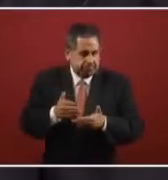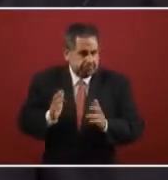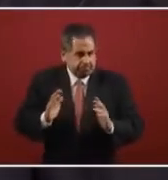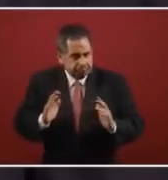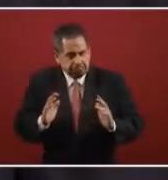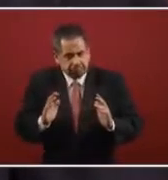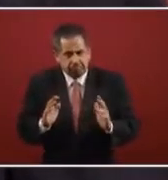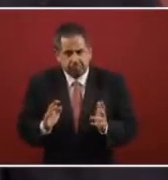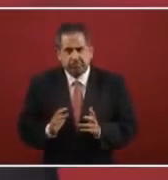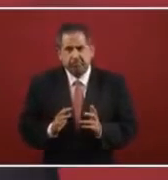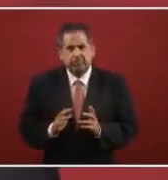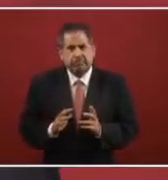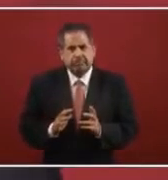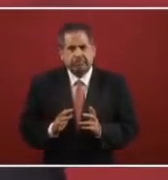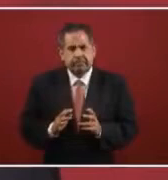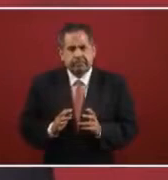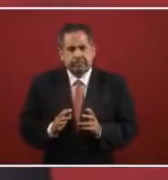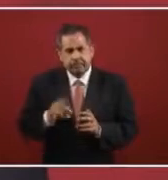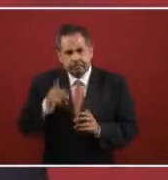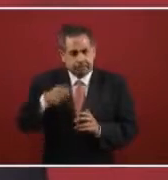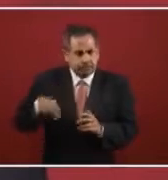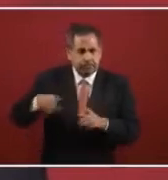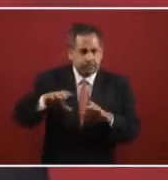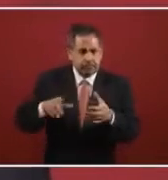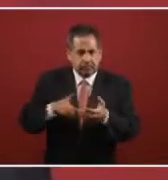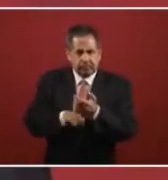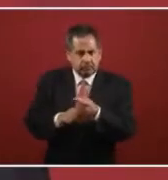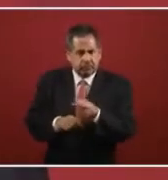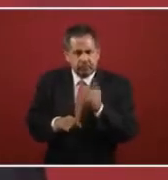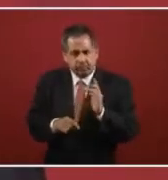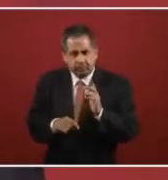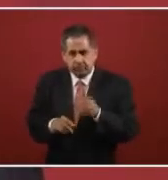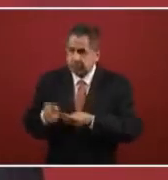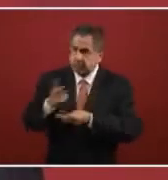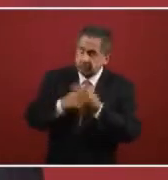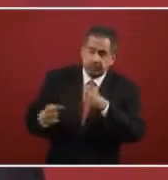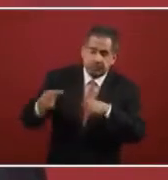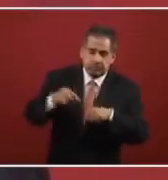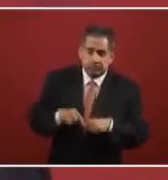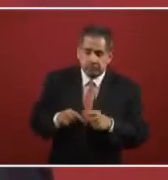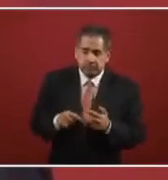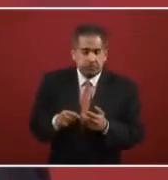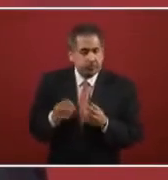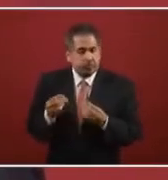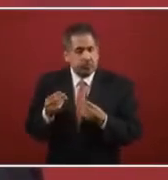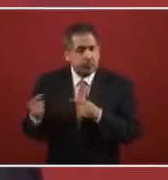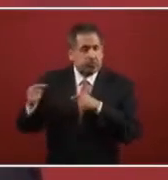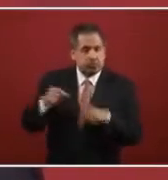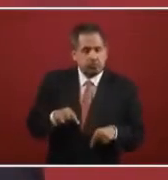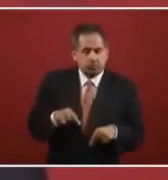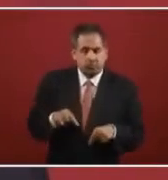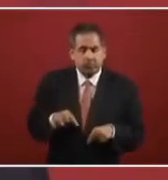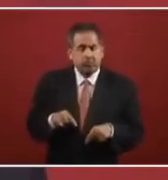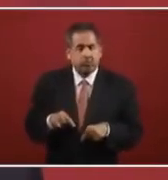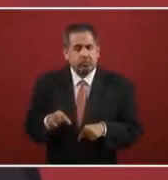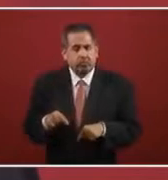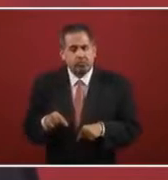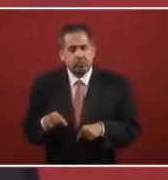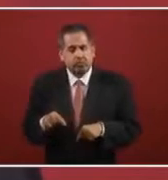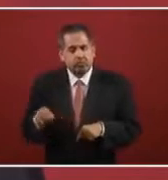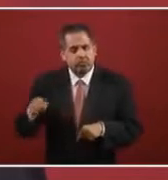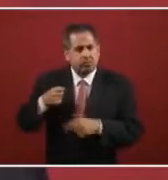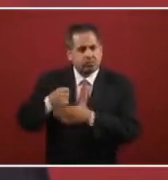were working, but y ellos they didn't. tienen They came, muchos a lot of them, de la